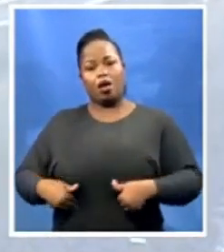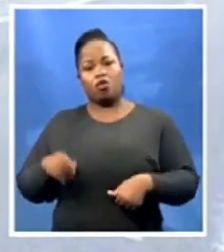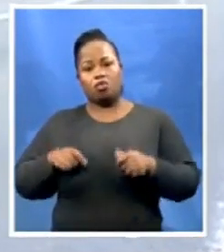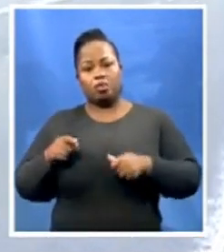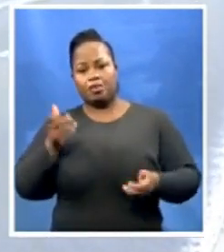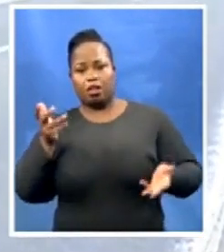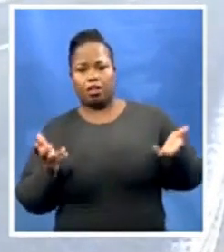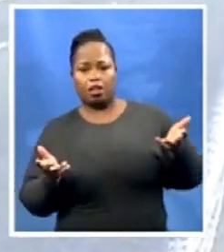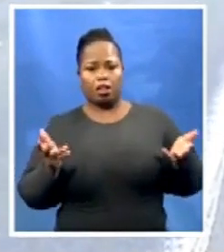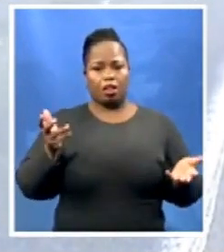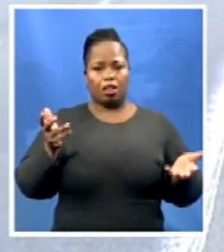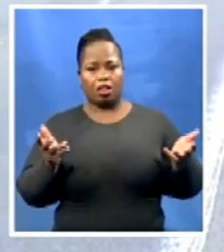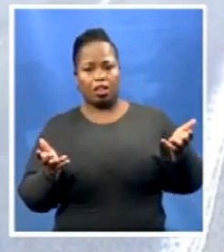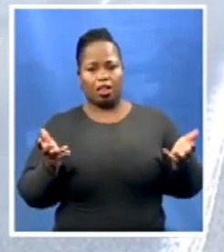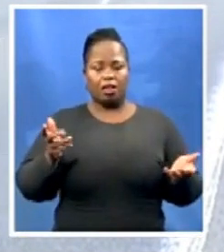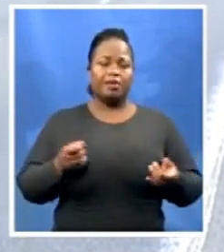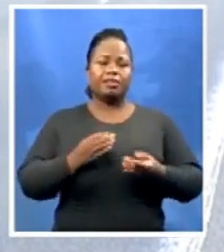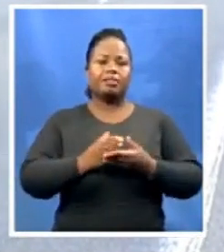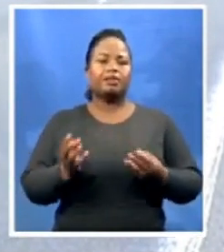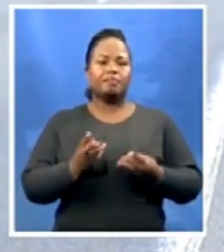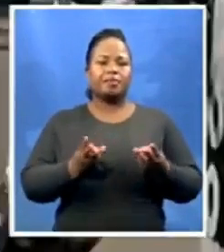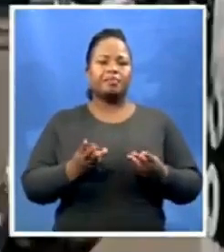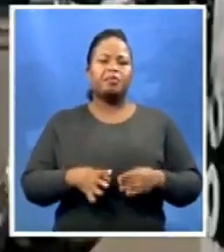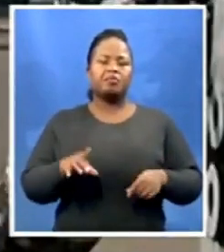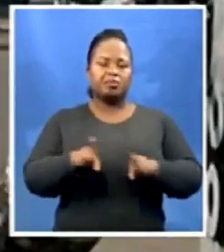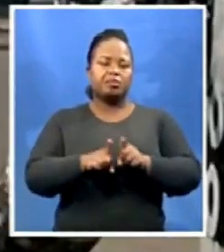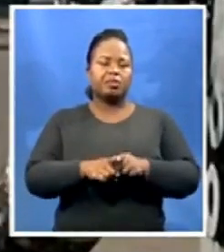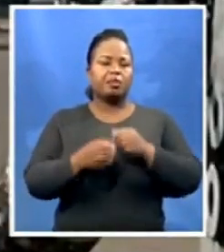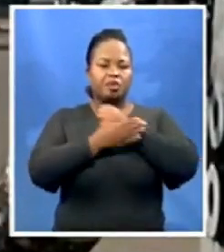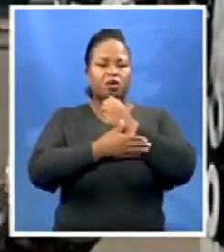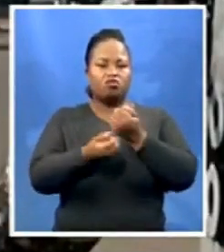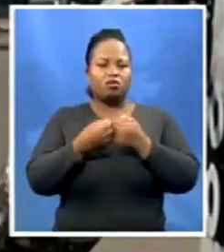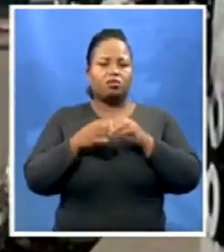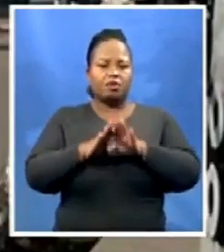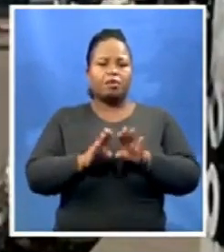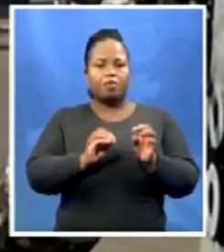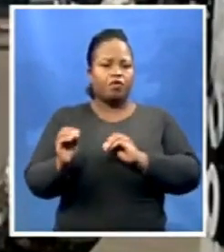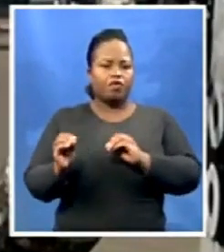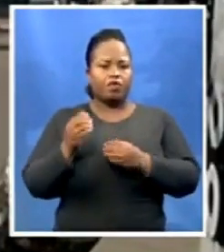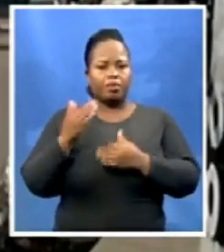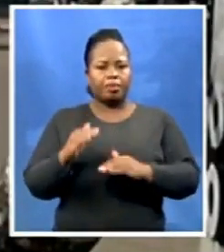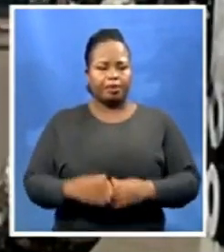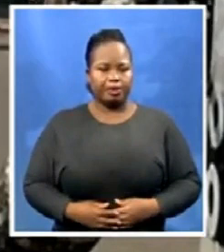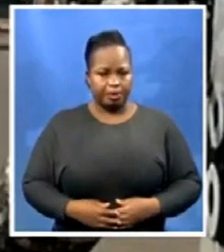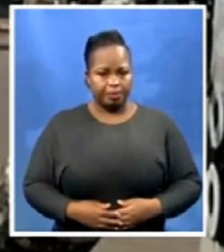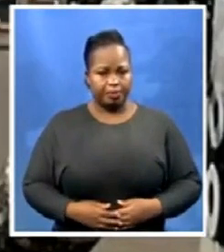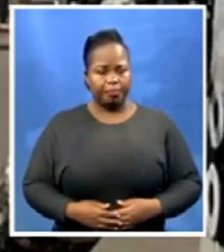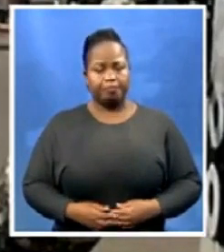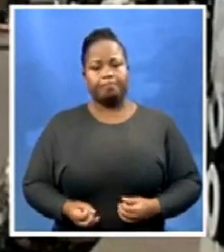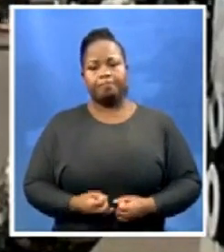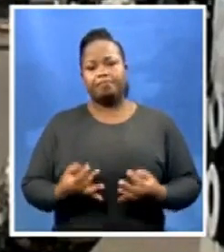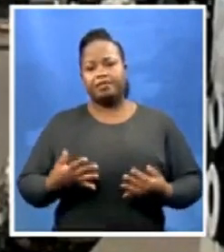the rest of the world in putting in place movement restrictions. For wealthy countries, it is an easy choice to make on